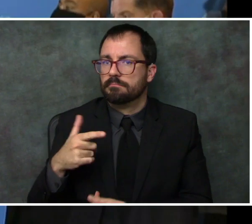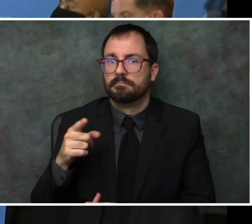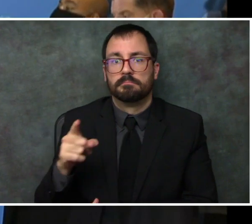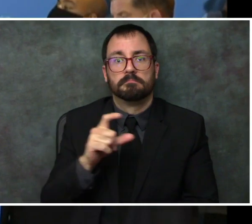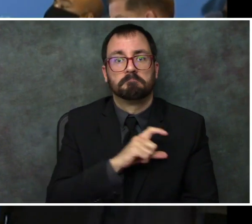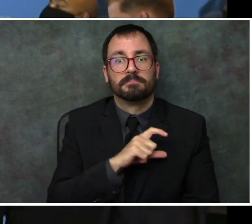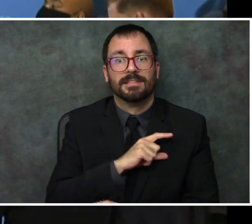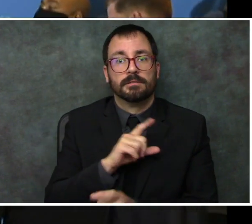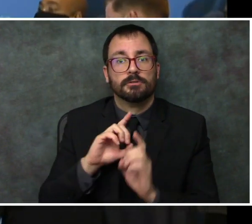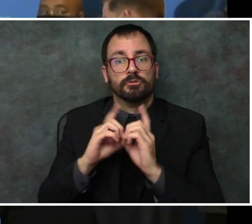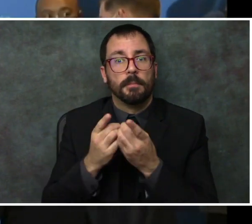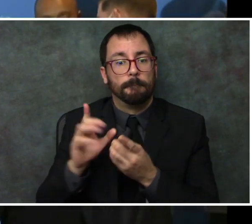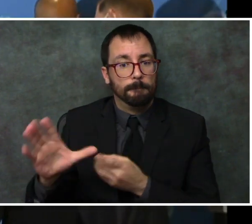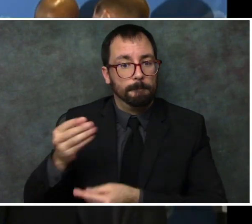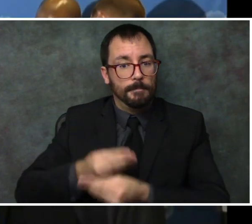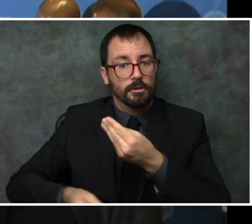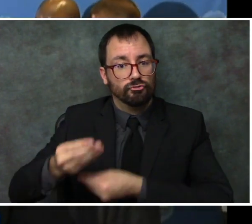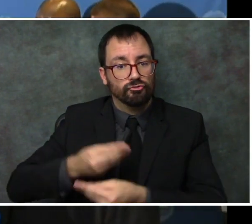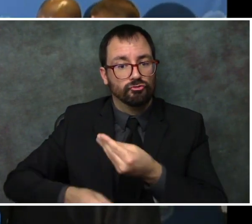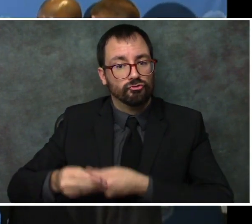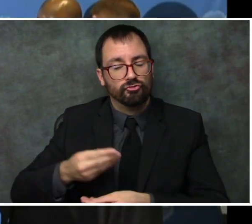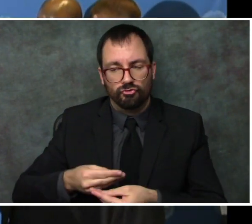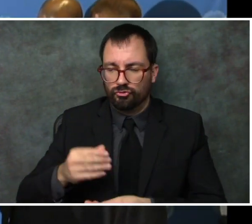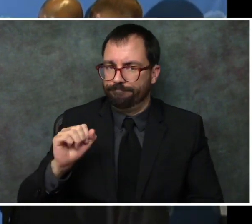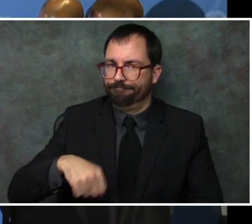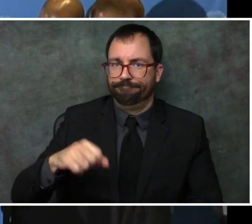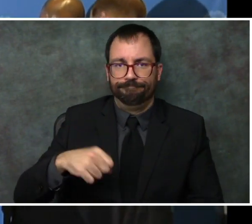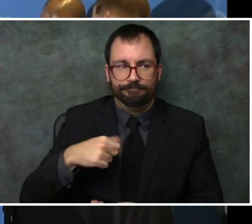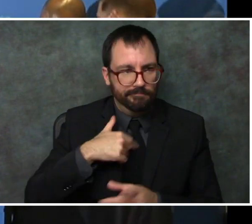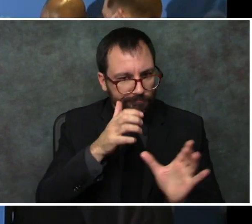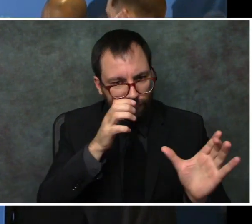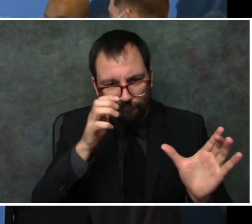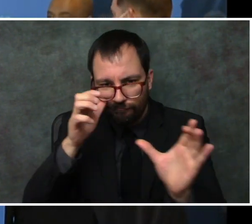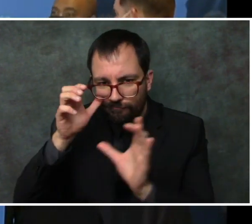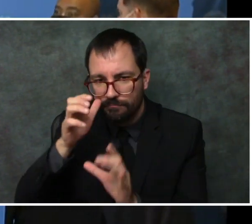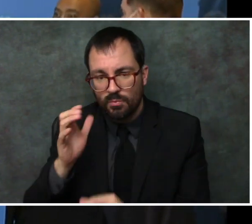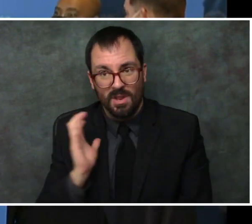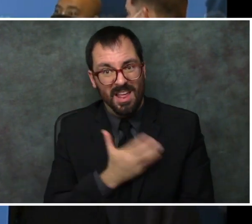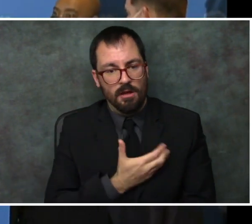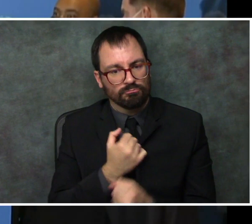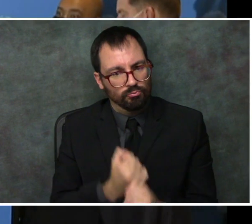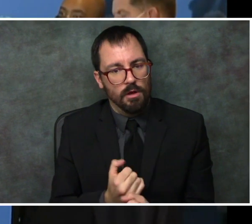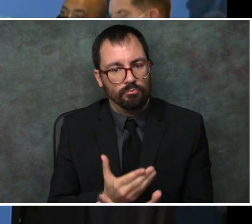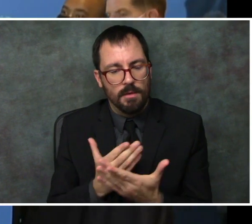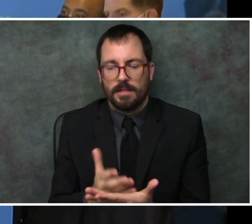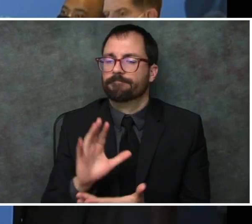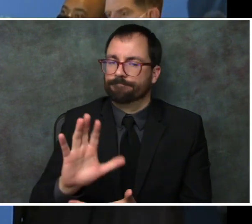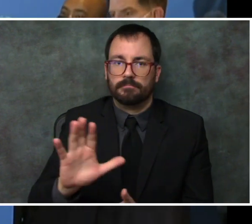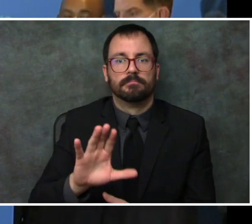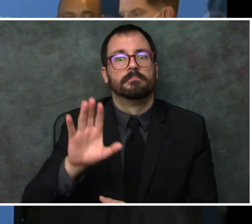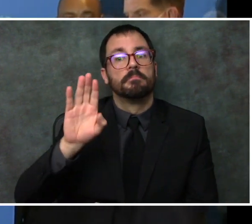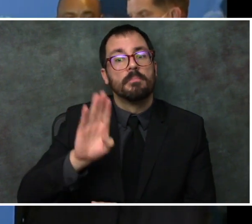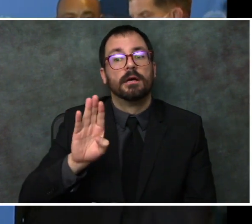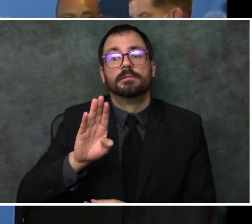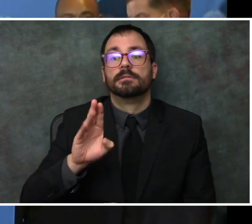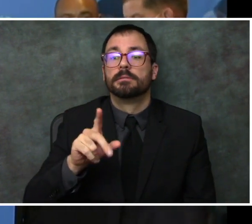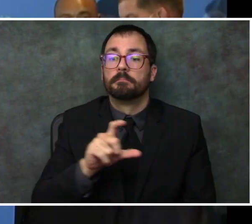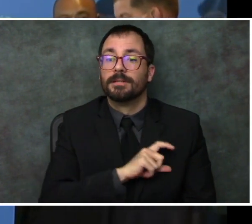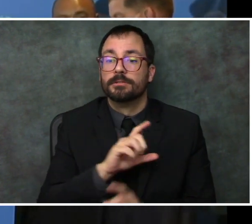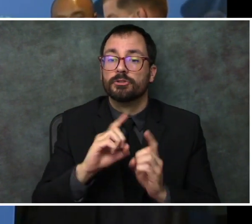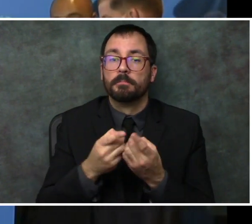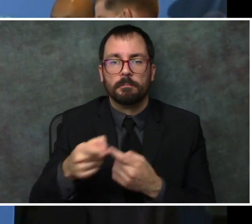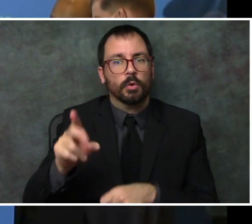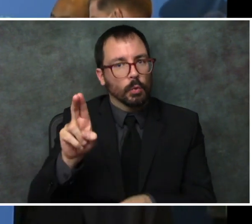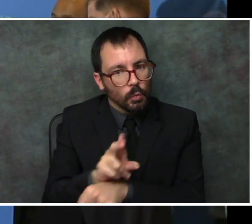folks know that we as a task force have heard from our community about